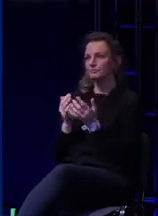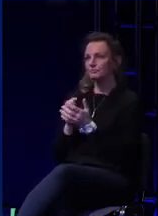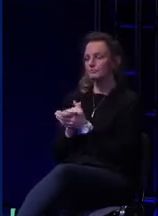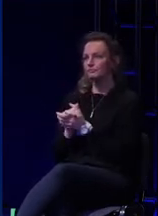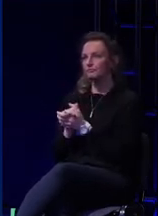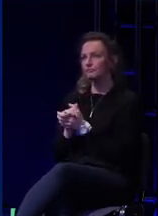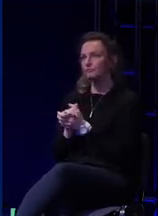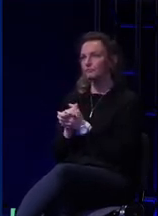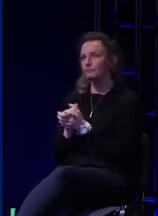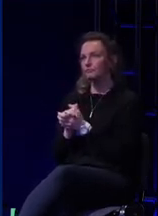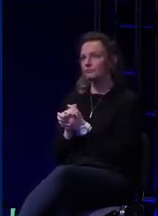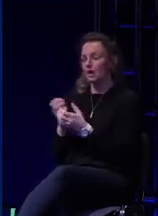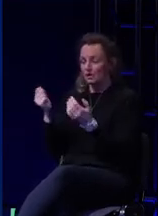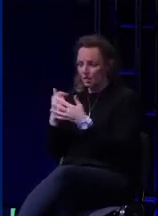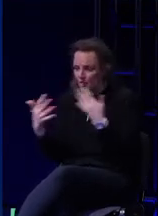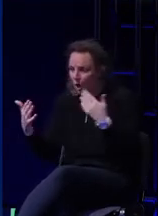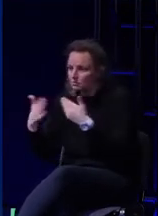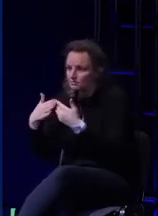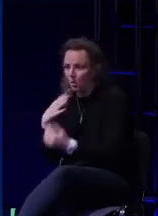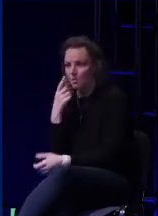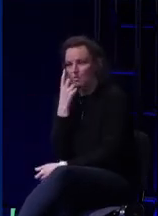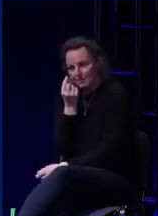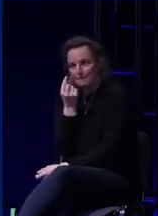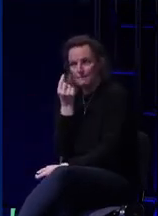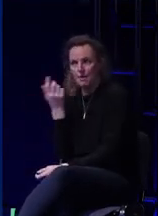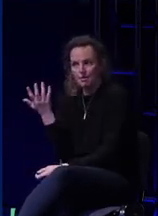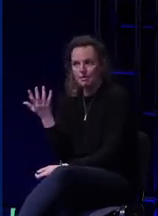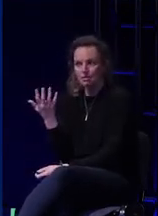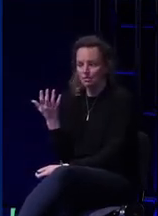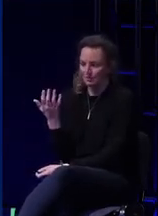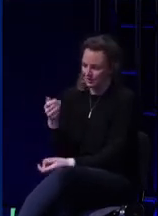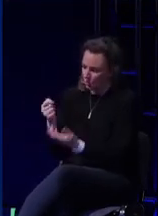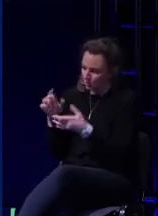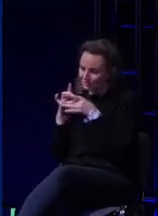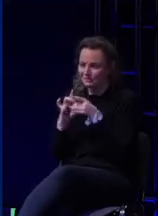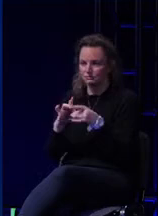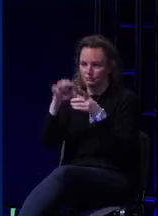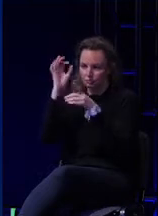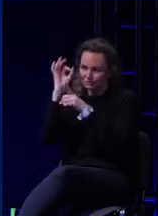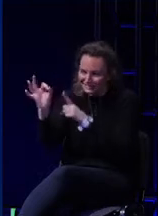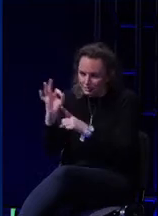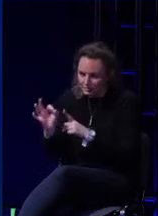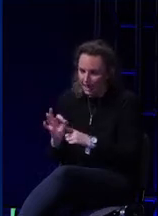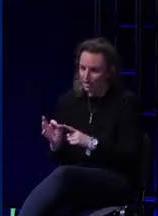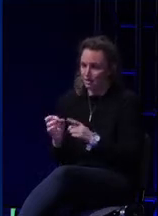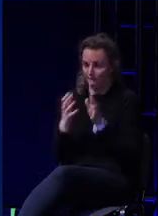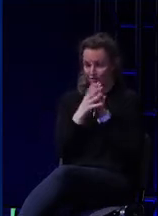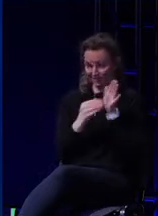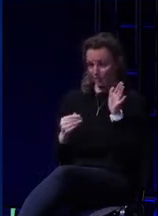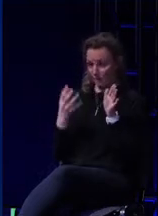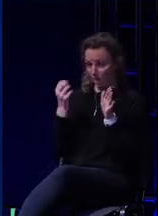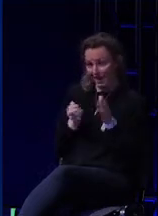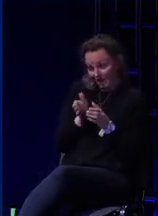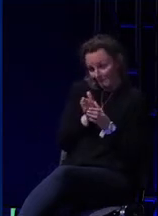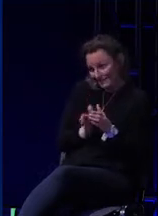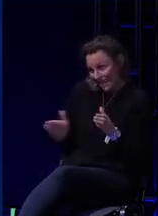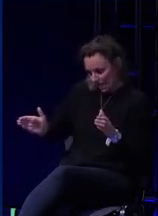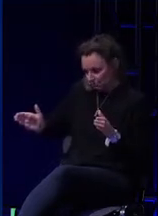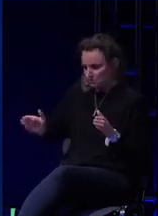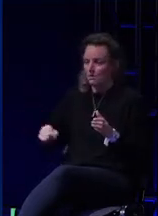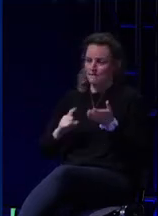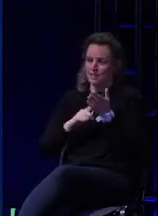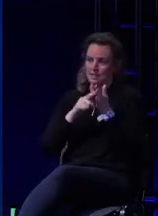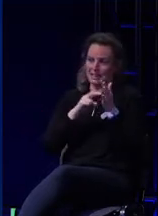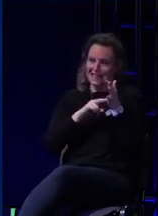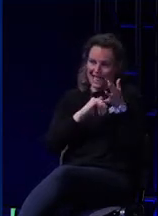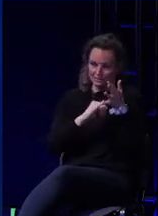there's lots more enabling and there's lots more. It's about the detail. So, for example, I have a set of lenses that I'm